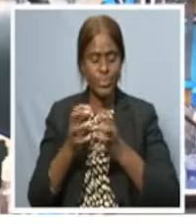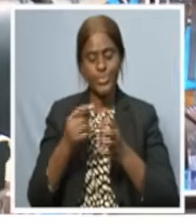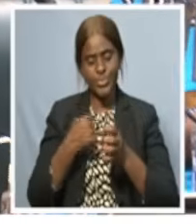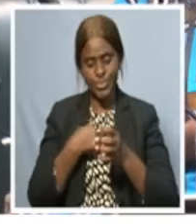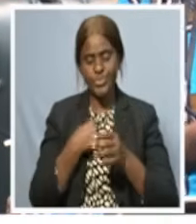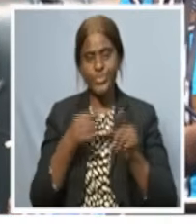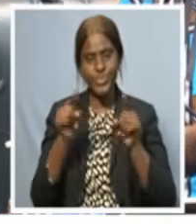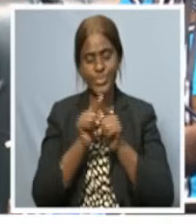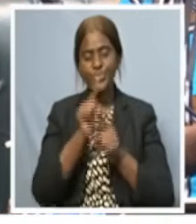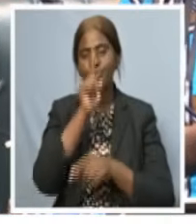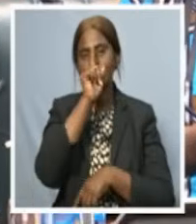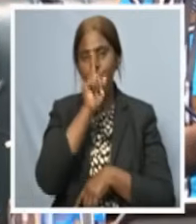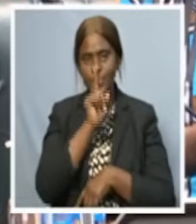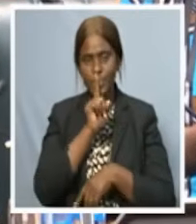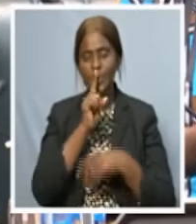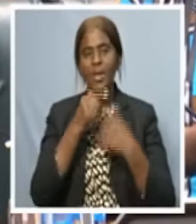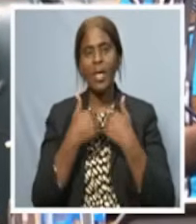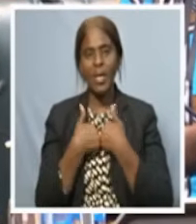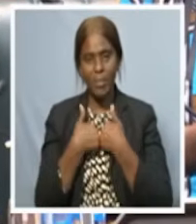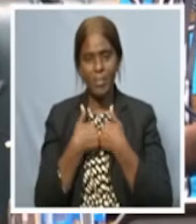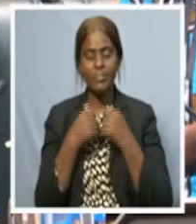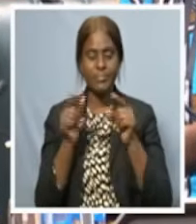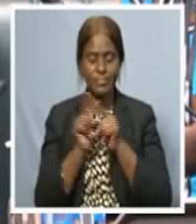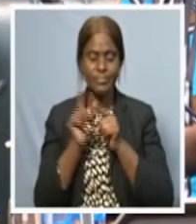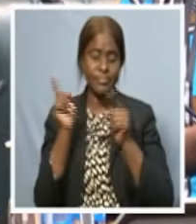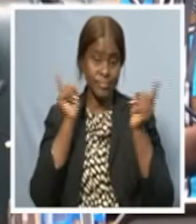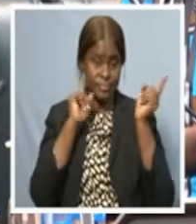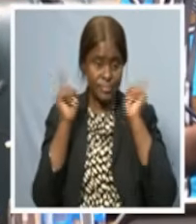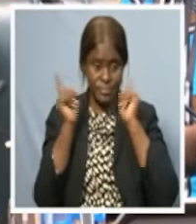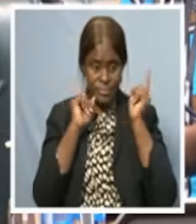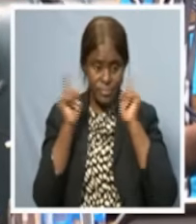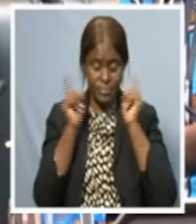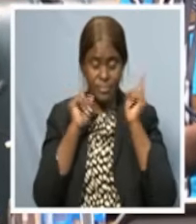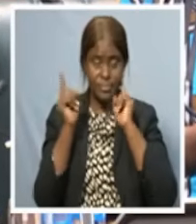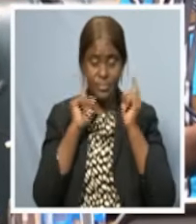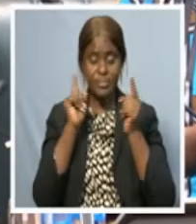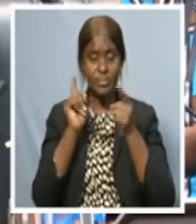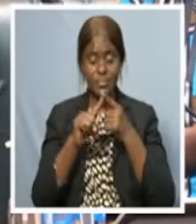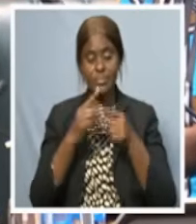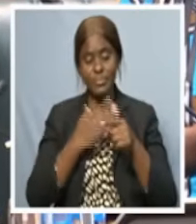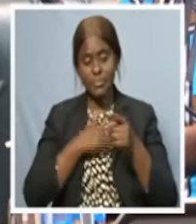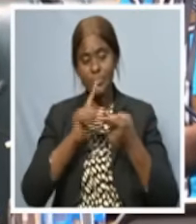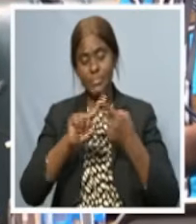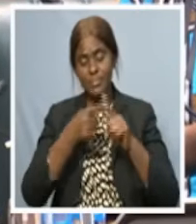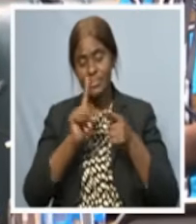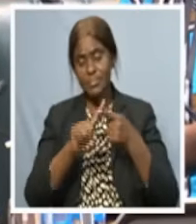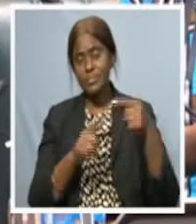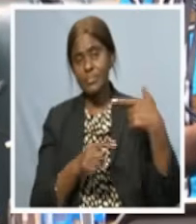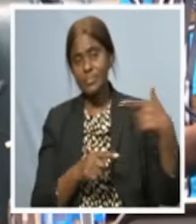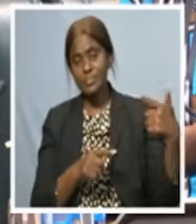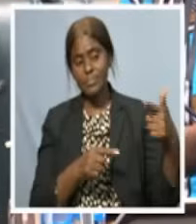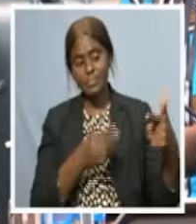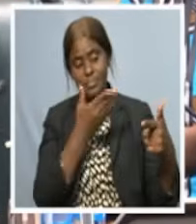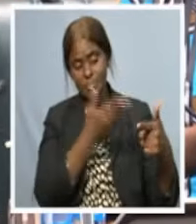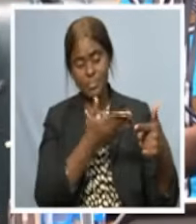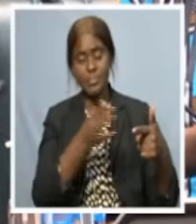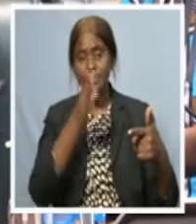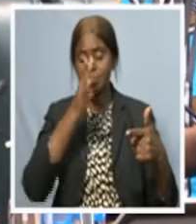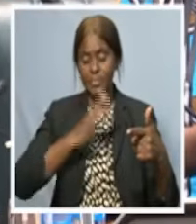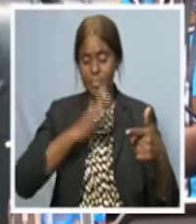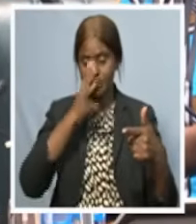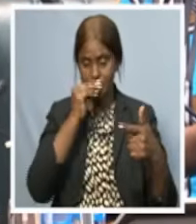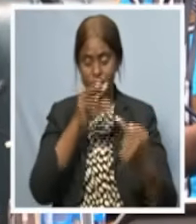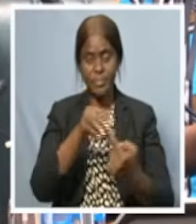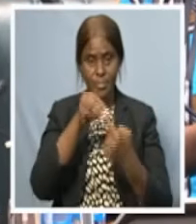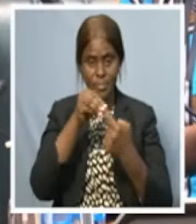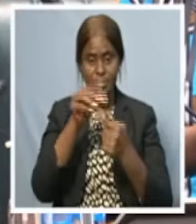was again quietly listening to my colleagues on your left, Madam Speaker,